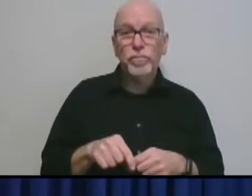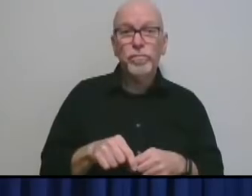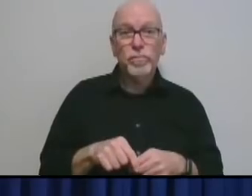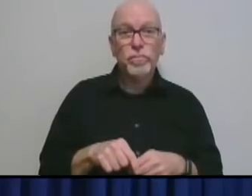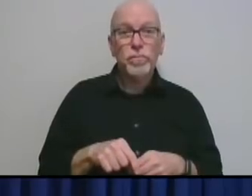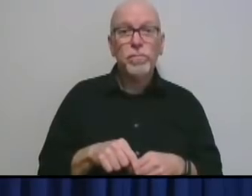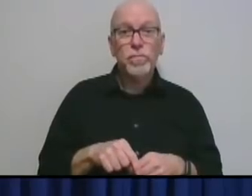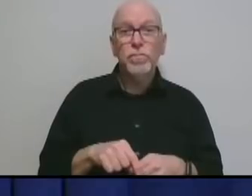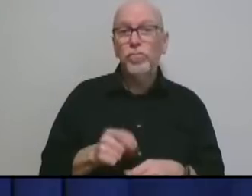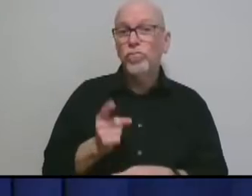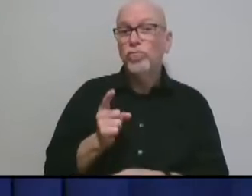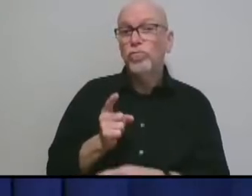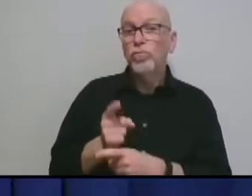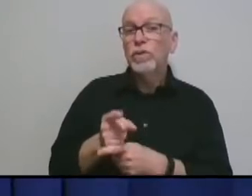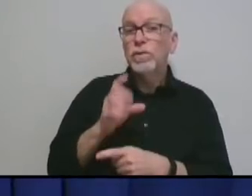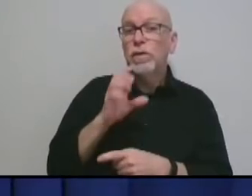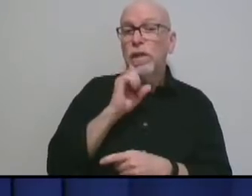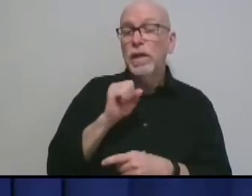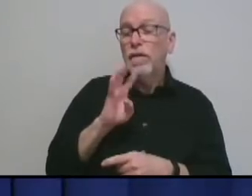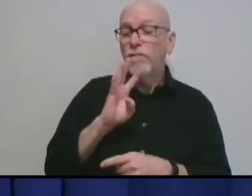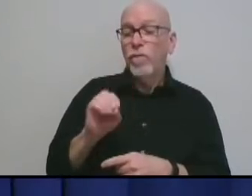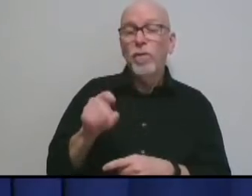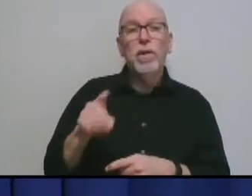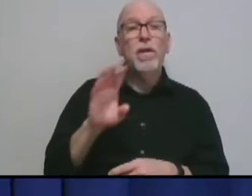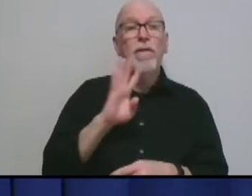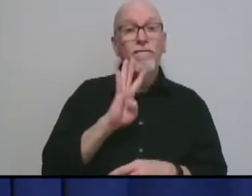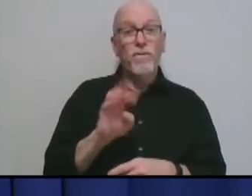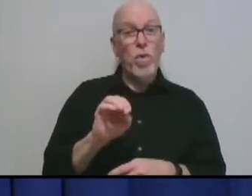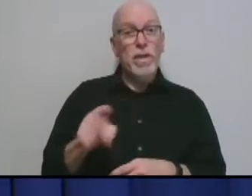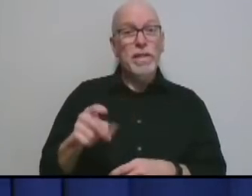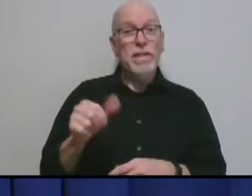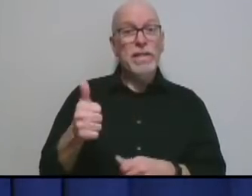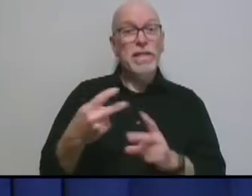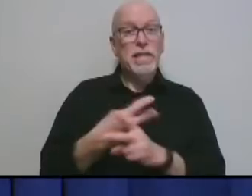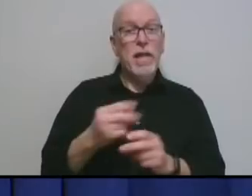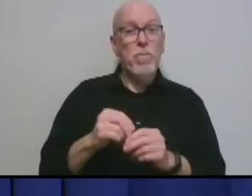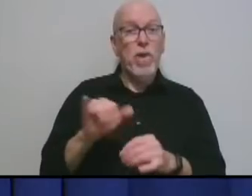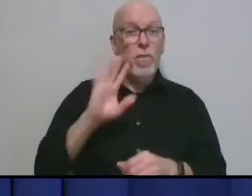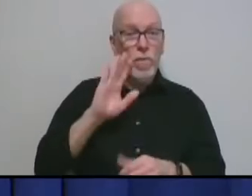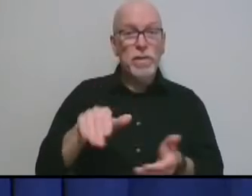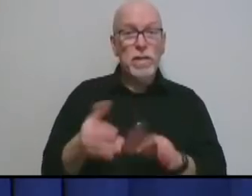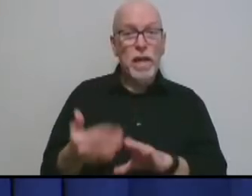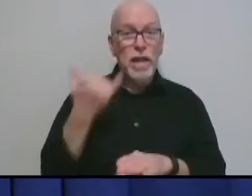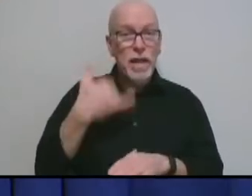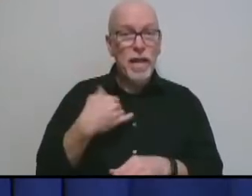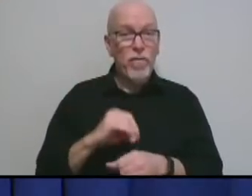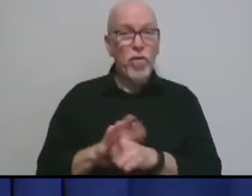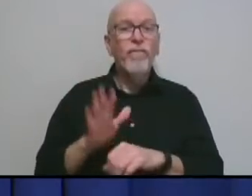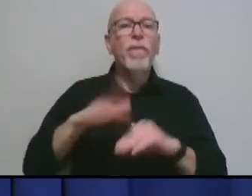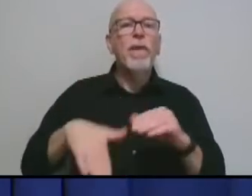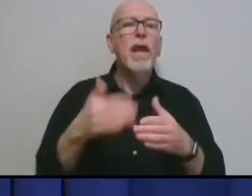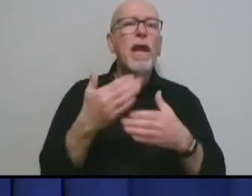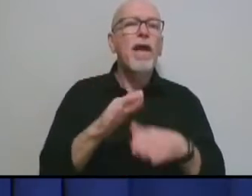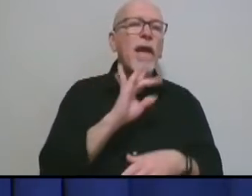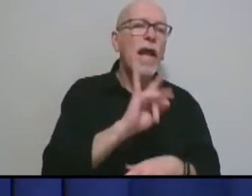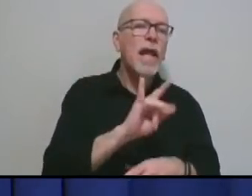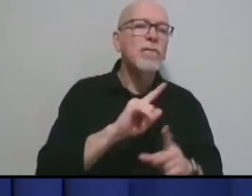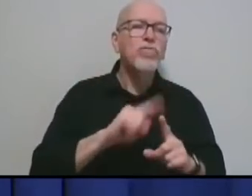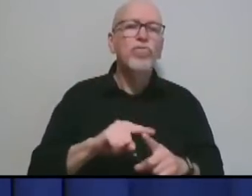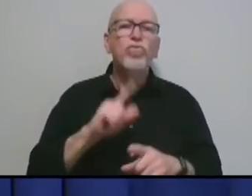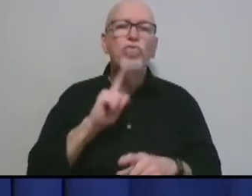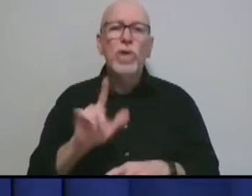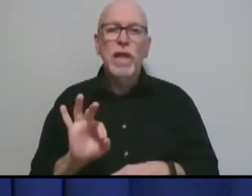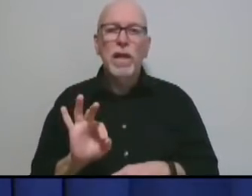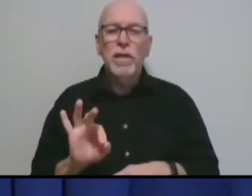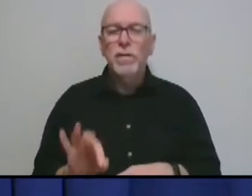the age itself, their risk is 10 times higher to die if they get COVID-19 than in the average 18 to 29-year-old. Right.